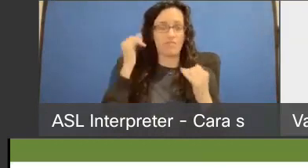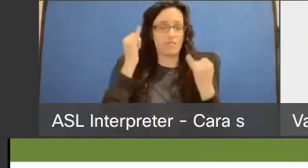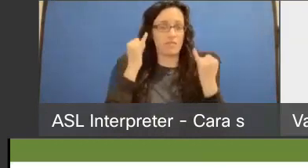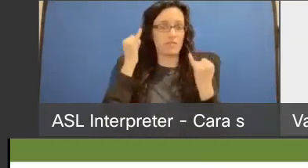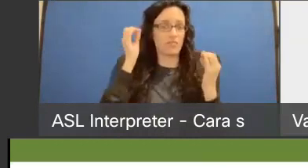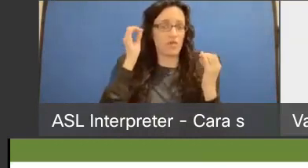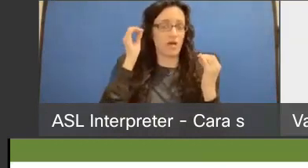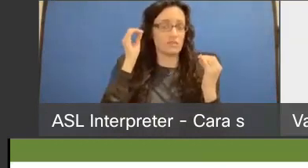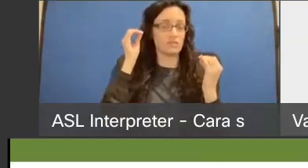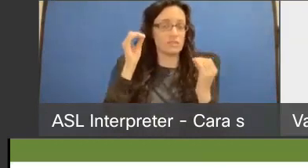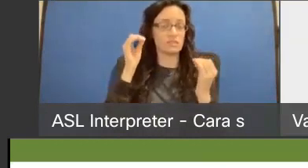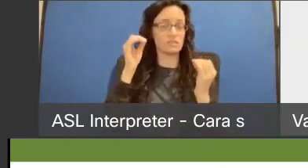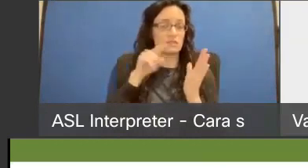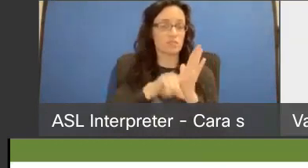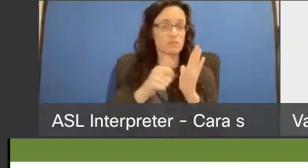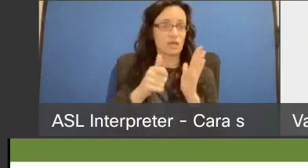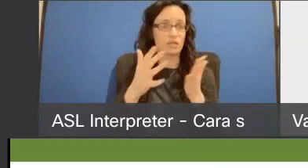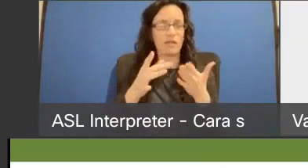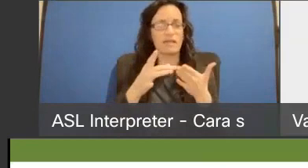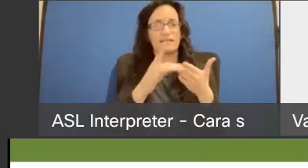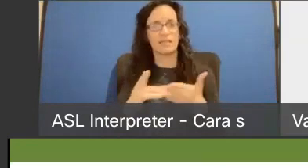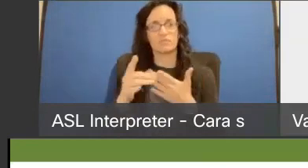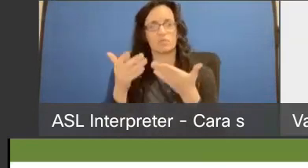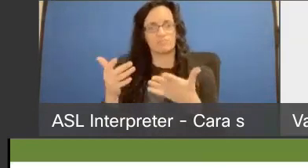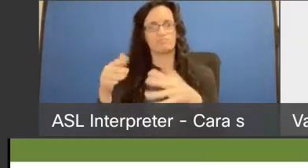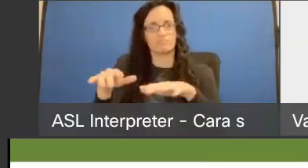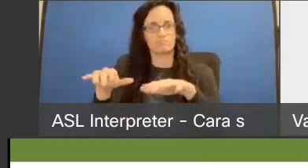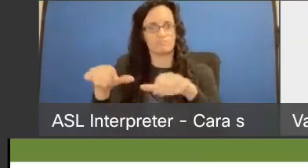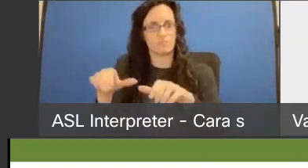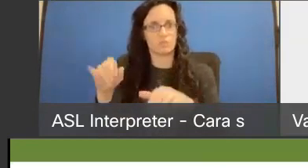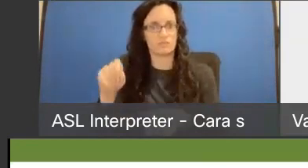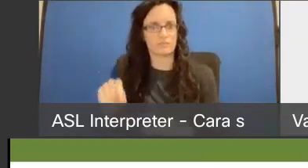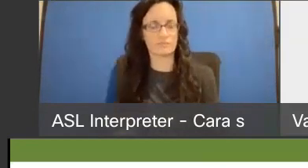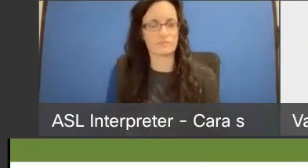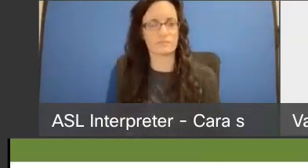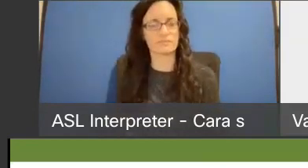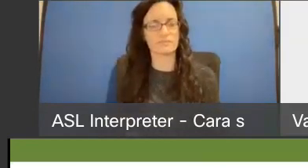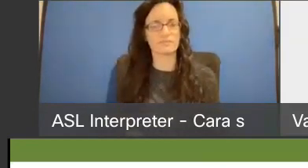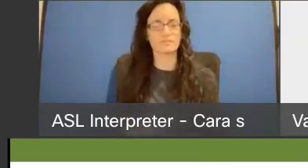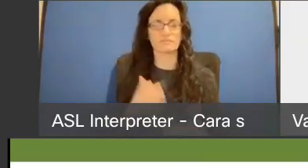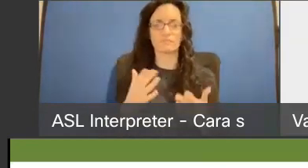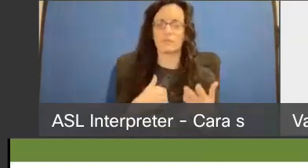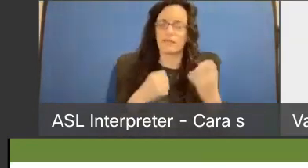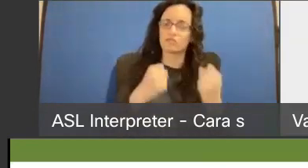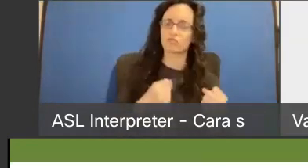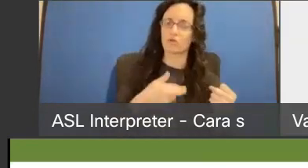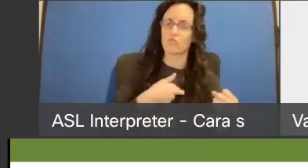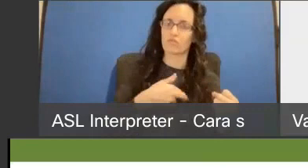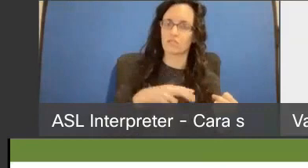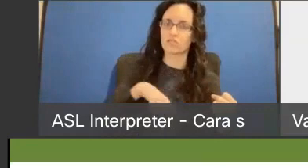thoughts. So there's some things that might inhibit that. So a strong personal or religious taboo against